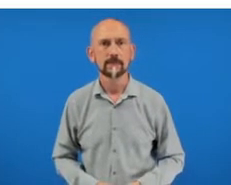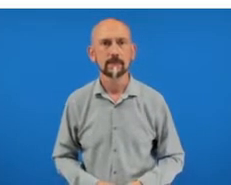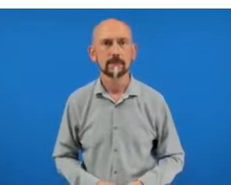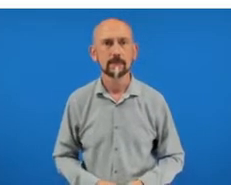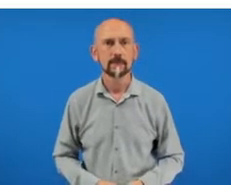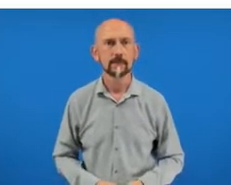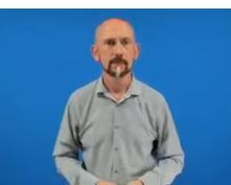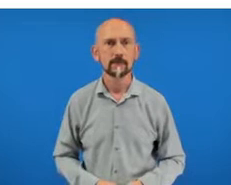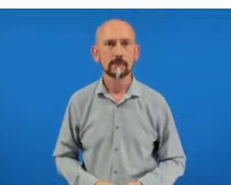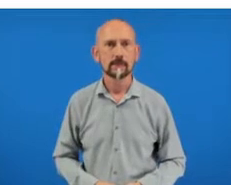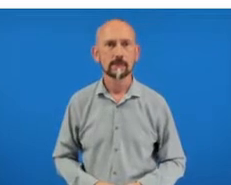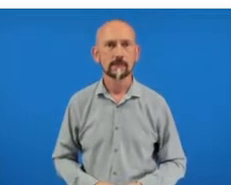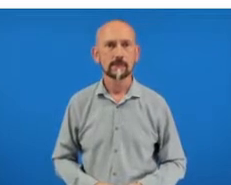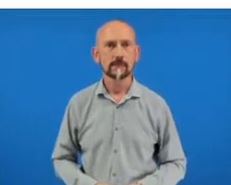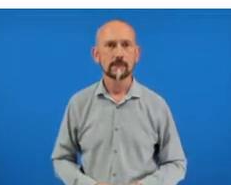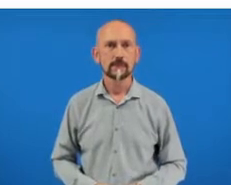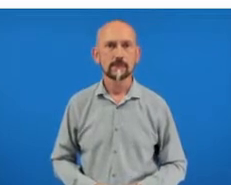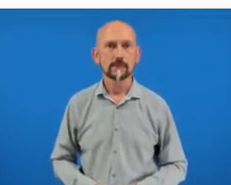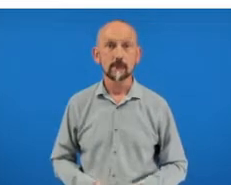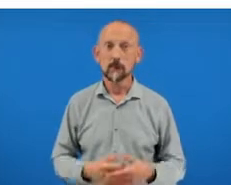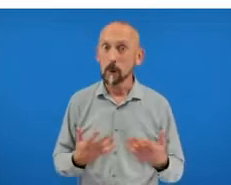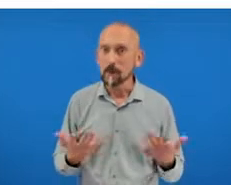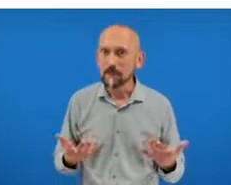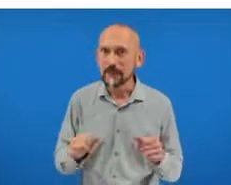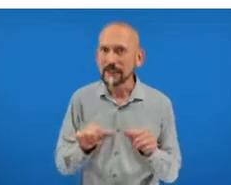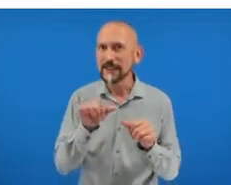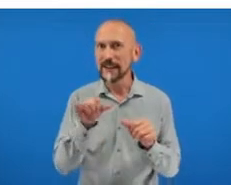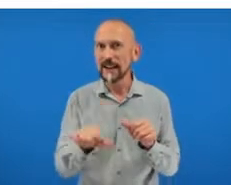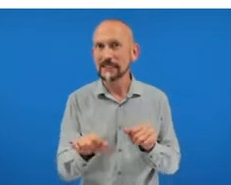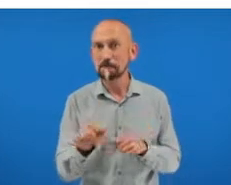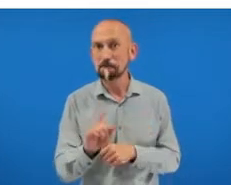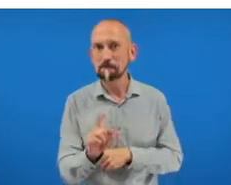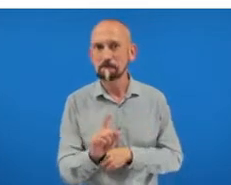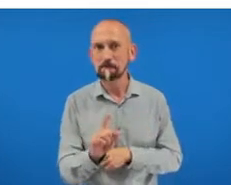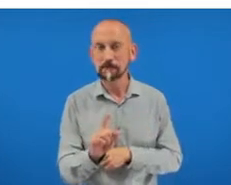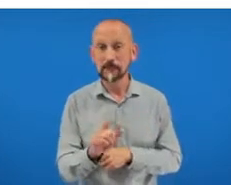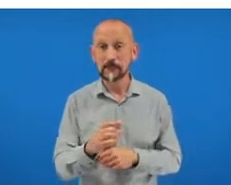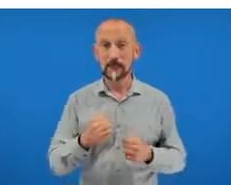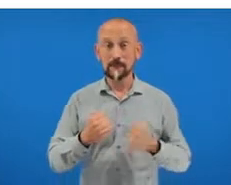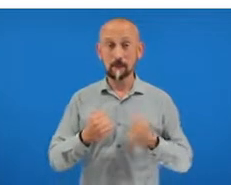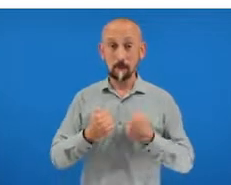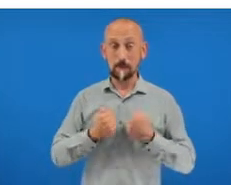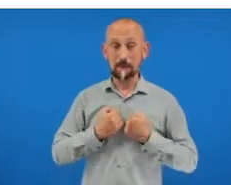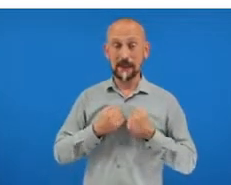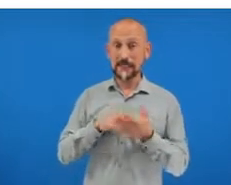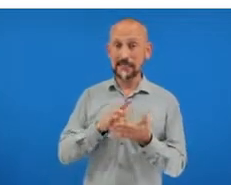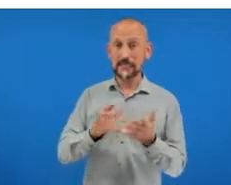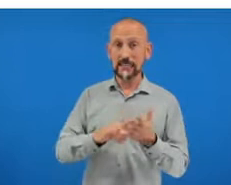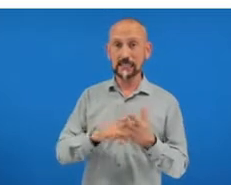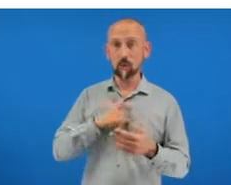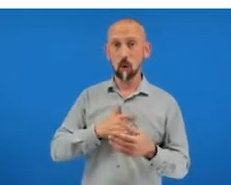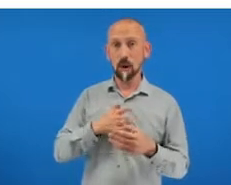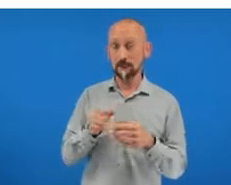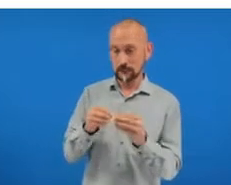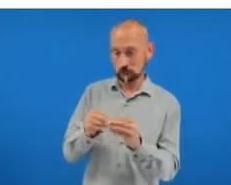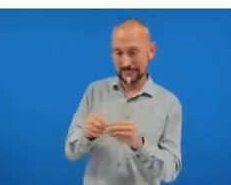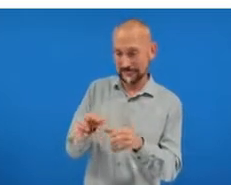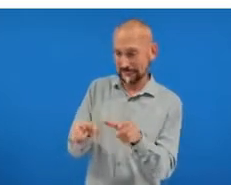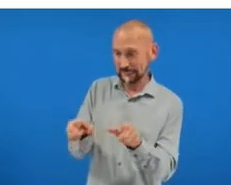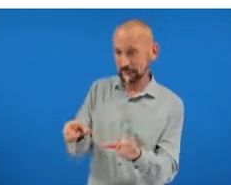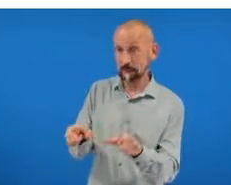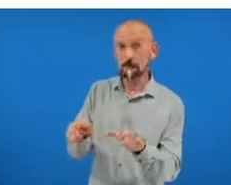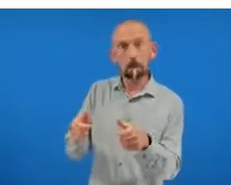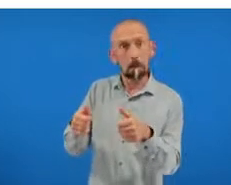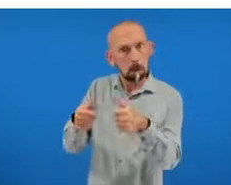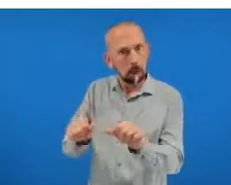So what's next? So within my NHS role, the trainees are now qualified. So although maybe even less than 18 months ago, there was